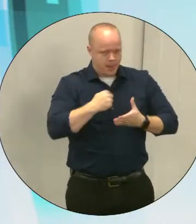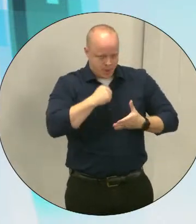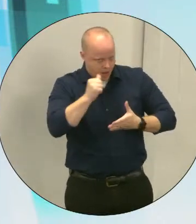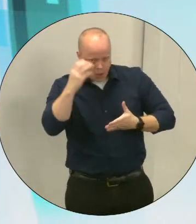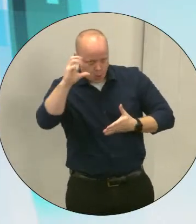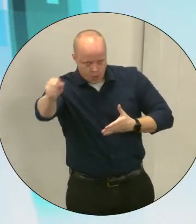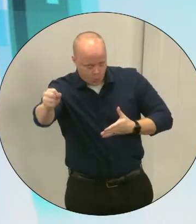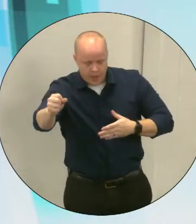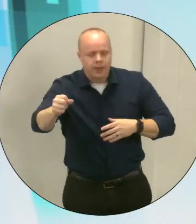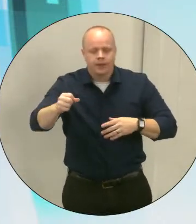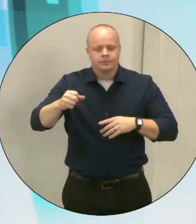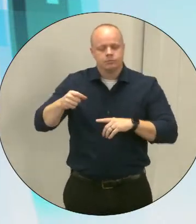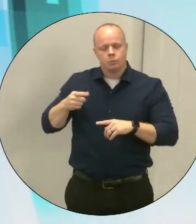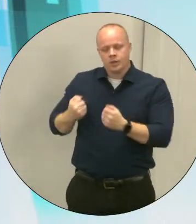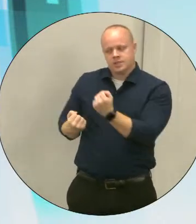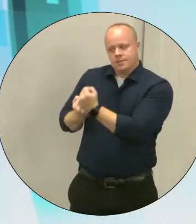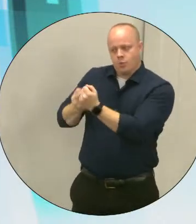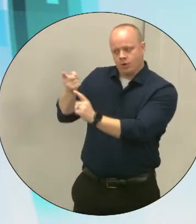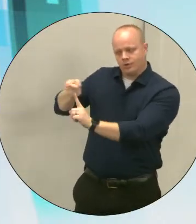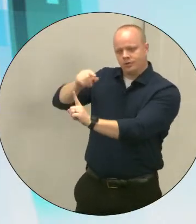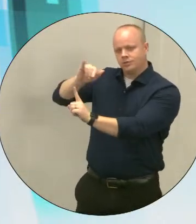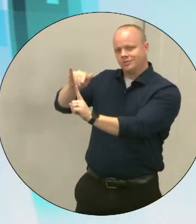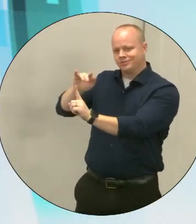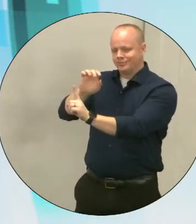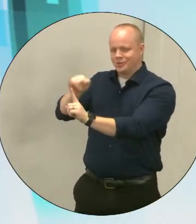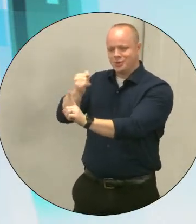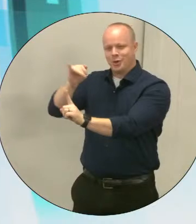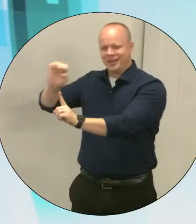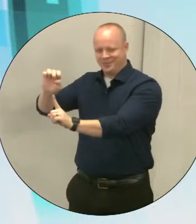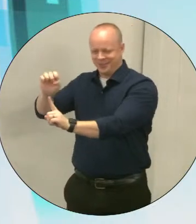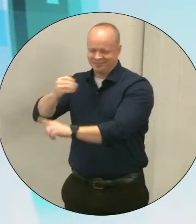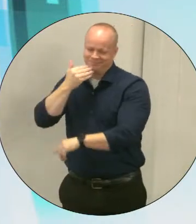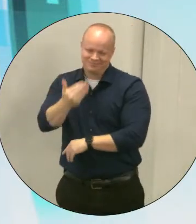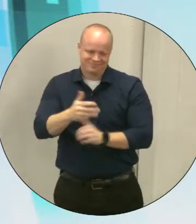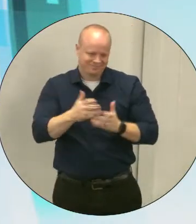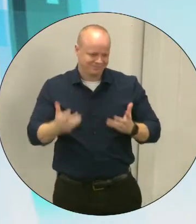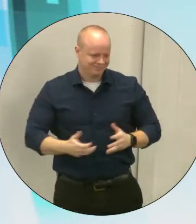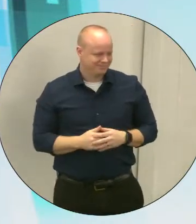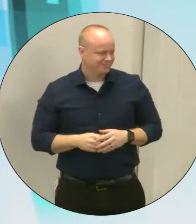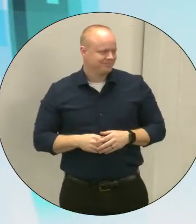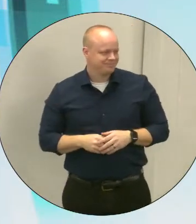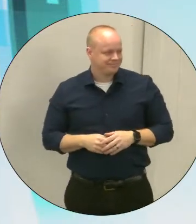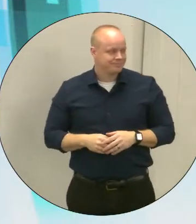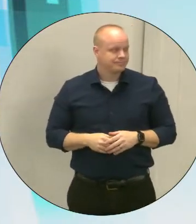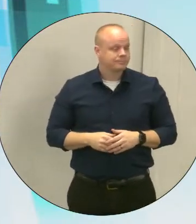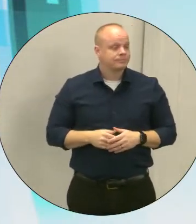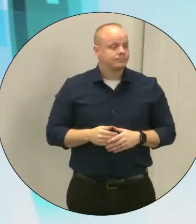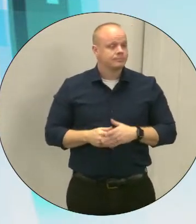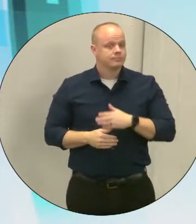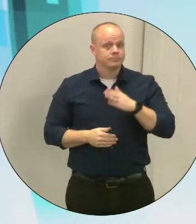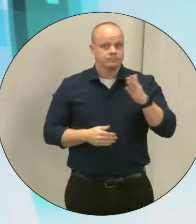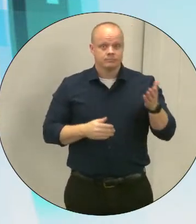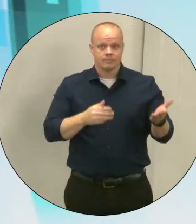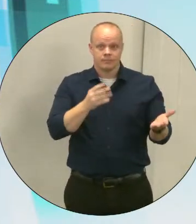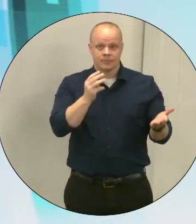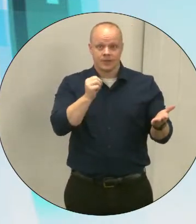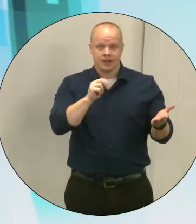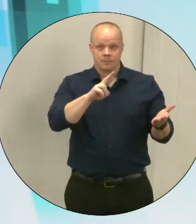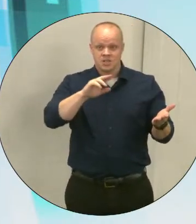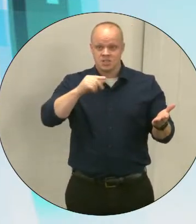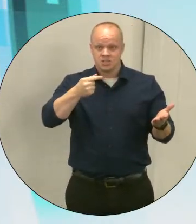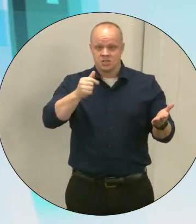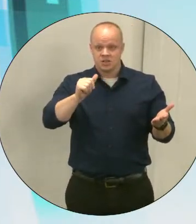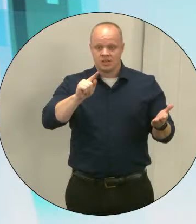for Joan Ebert. Thank you very much. Thank you. Mr. Gates, are you here?